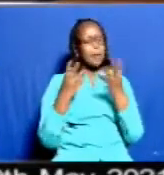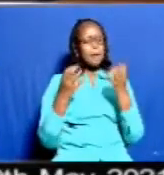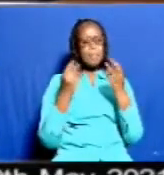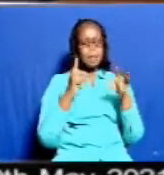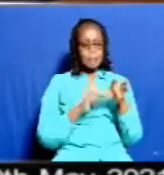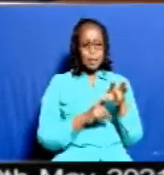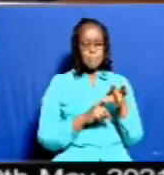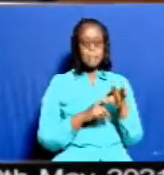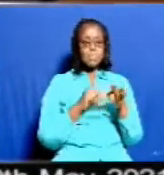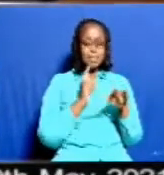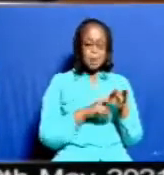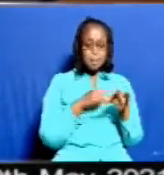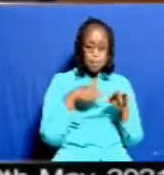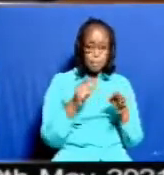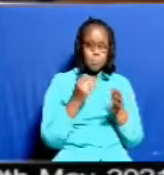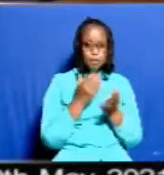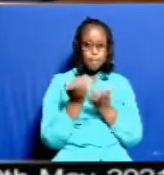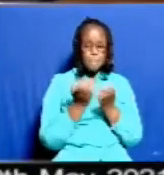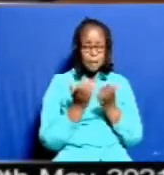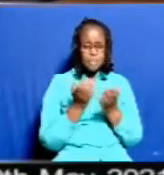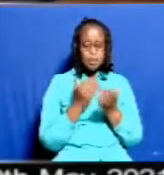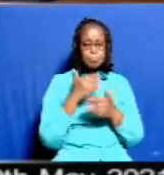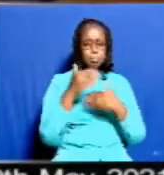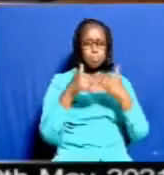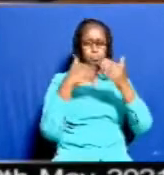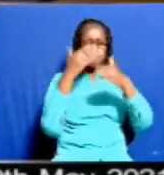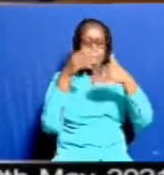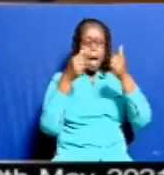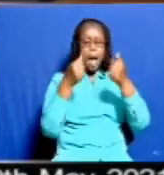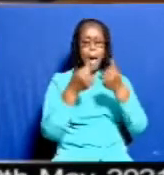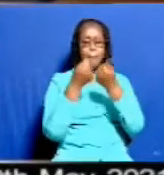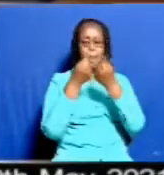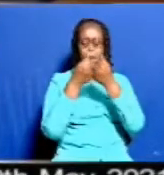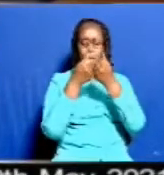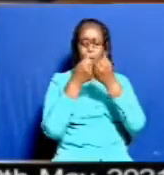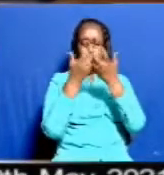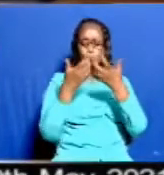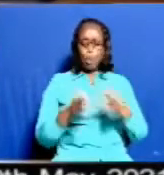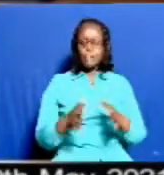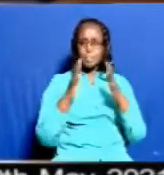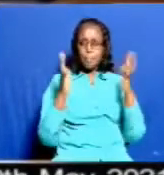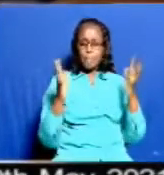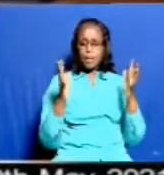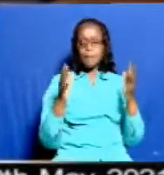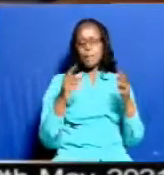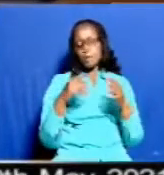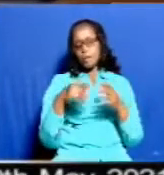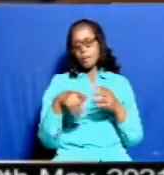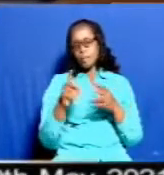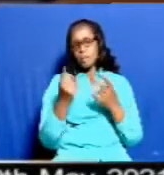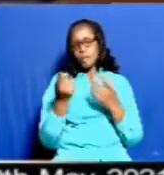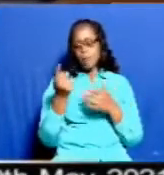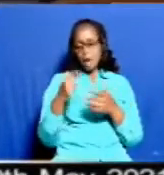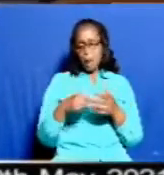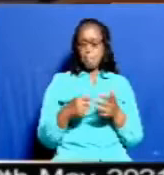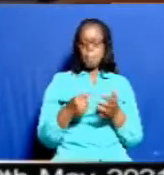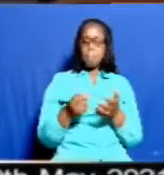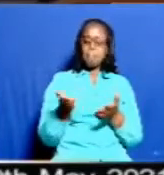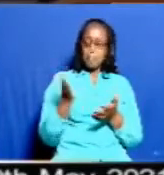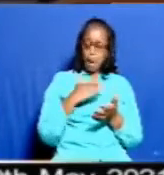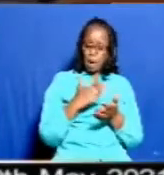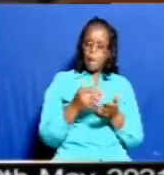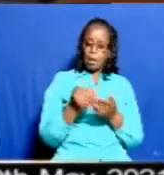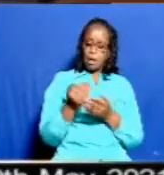losses, it is the taxpayer who comes and raises resources through taxation, which we pump into Kenya